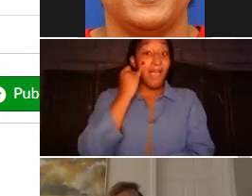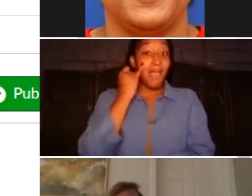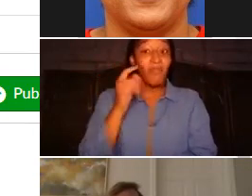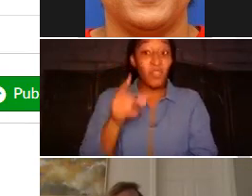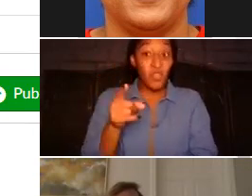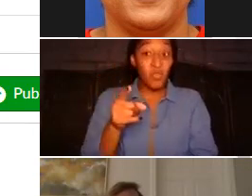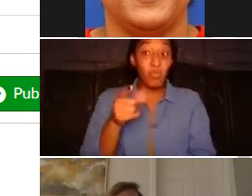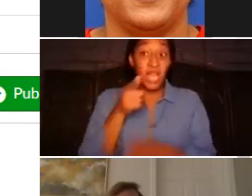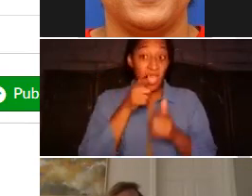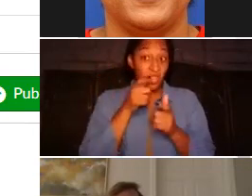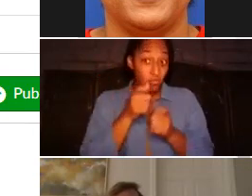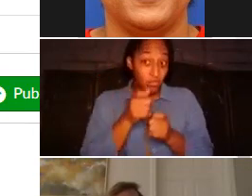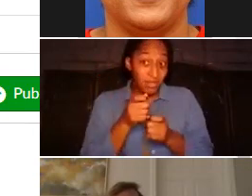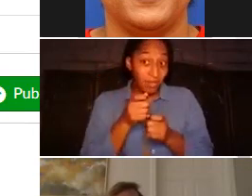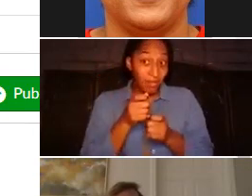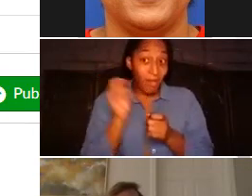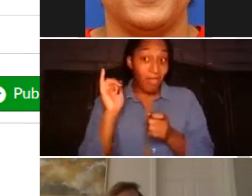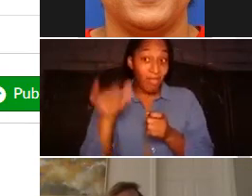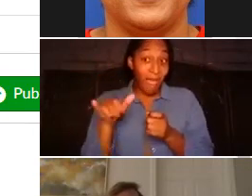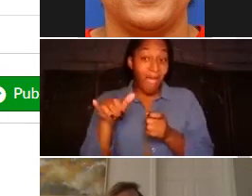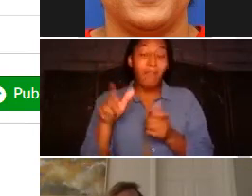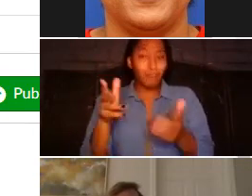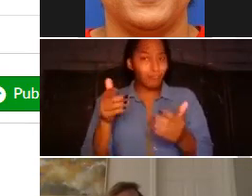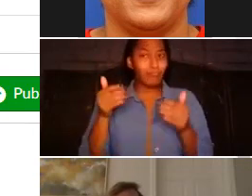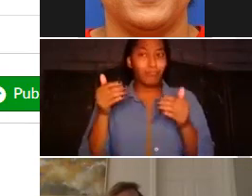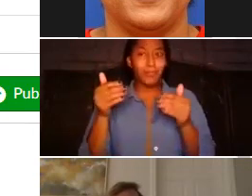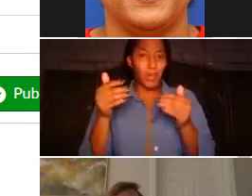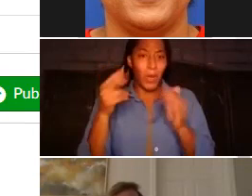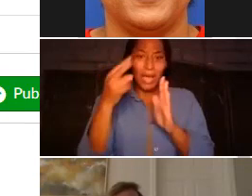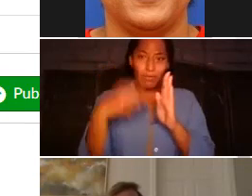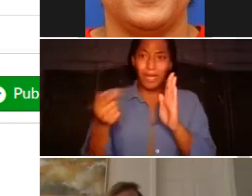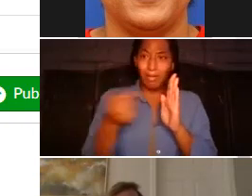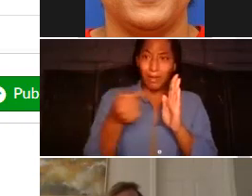some material that discusses that in our lecture,